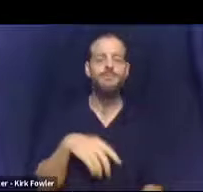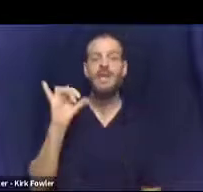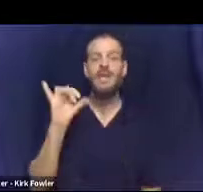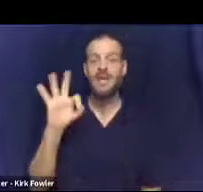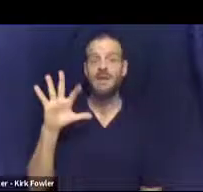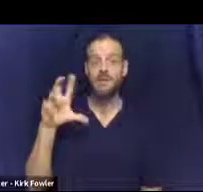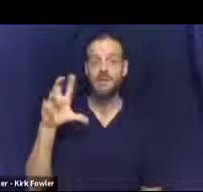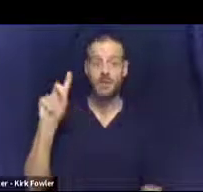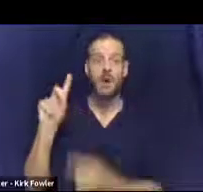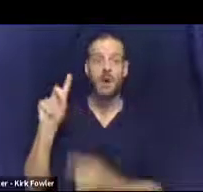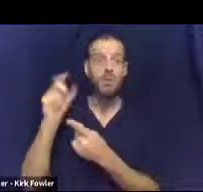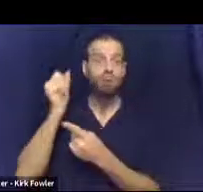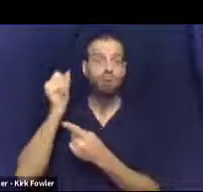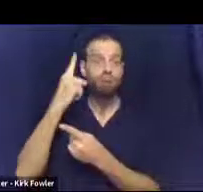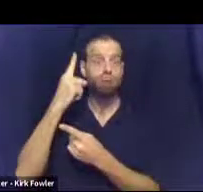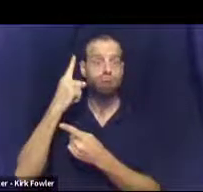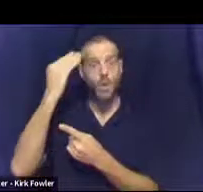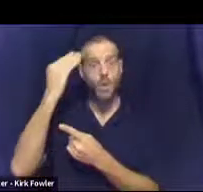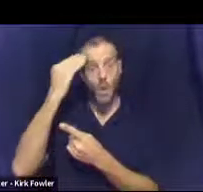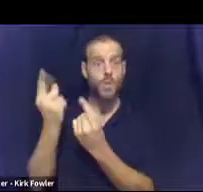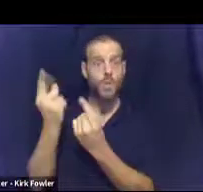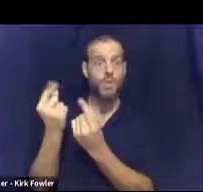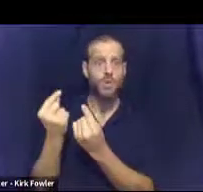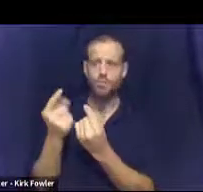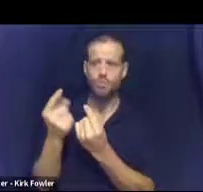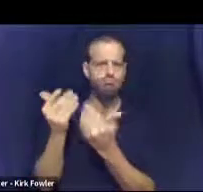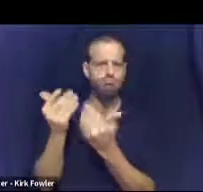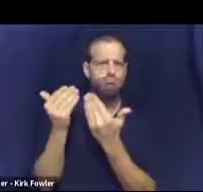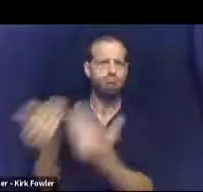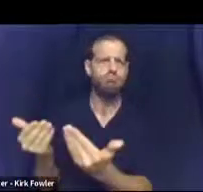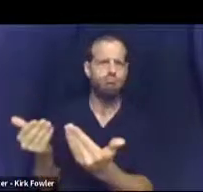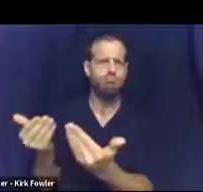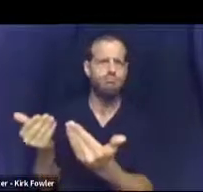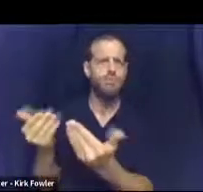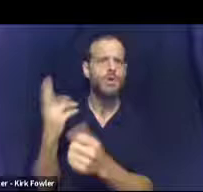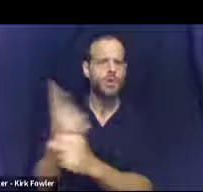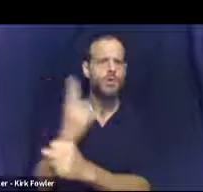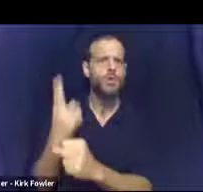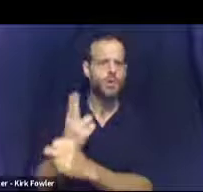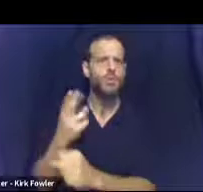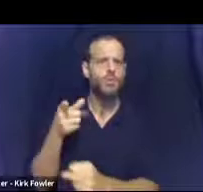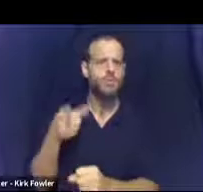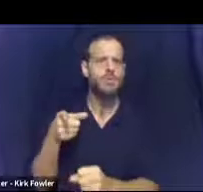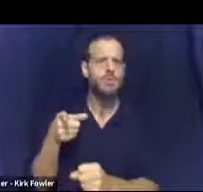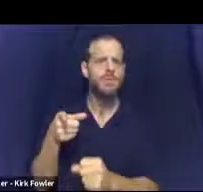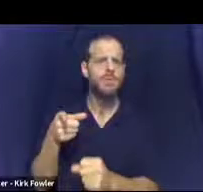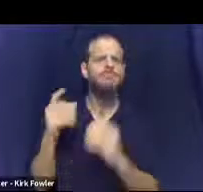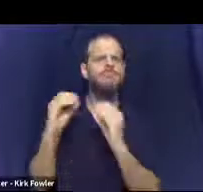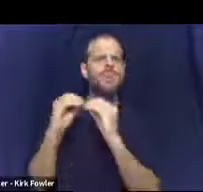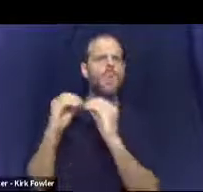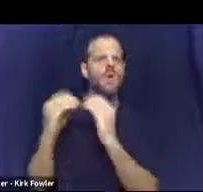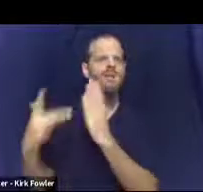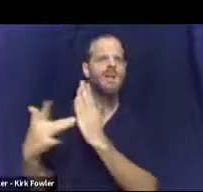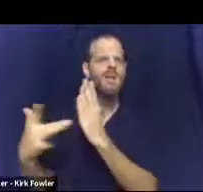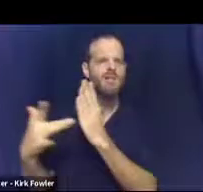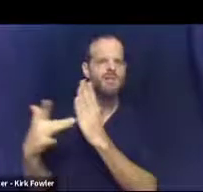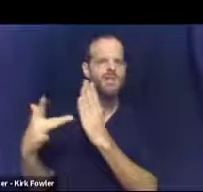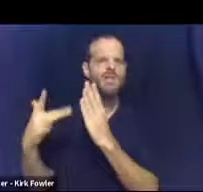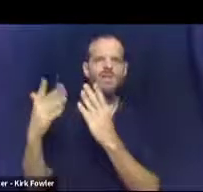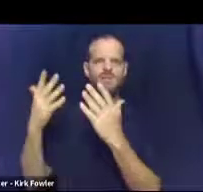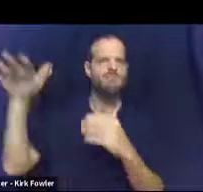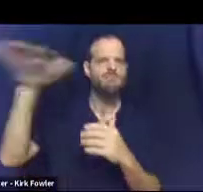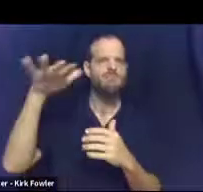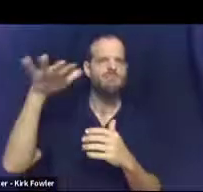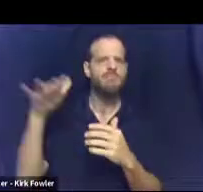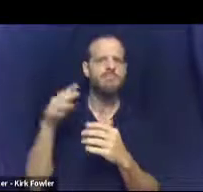that, or a young adult, by all means, we can use some of the more mainstream technologies to use a calendar